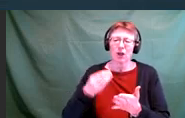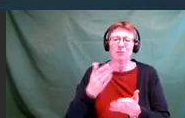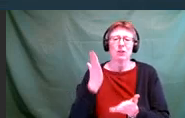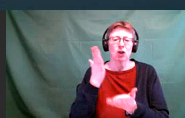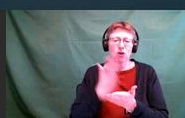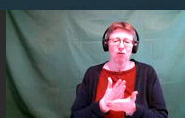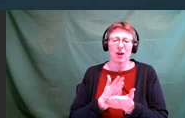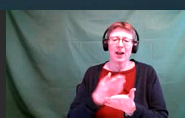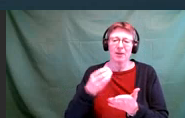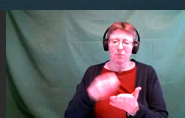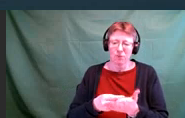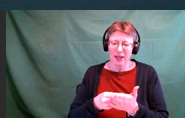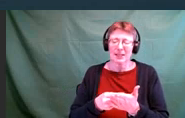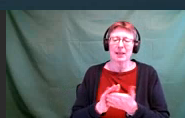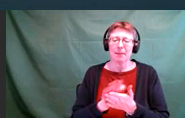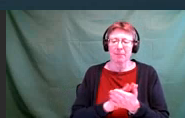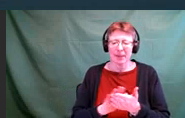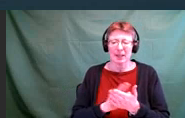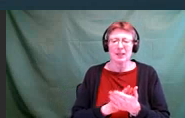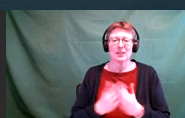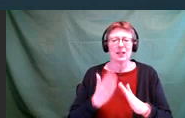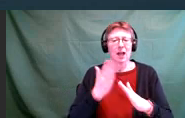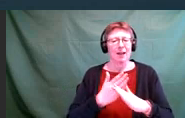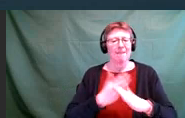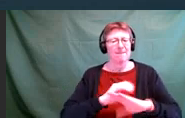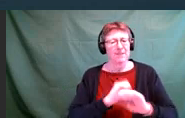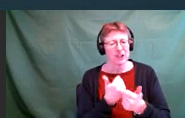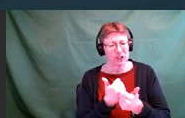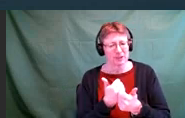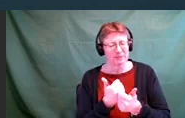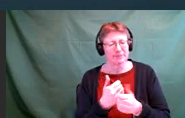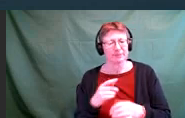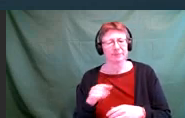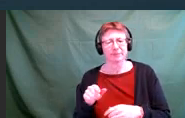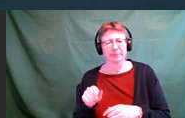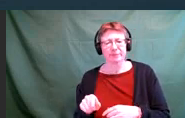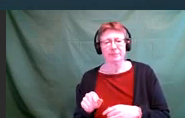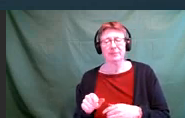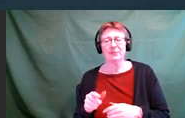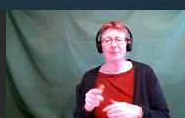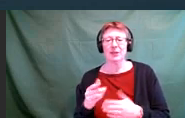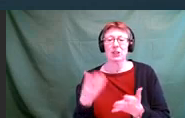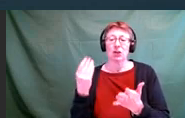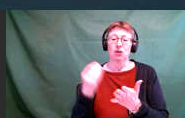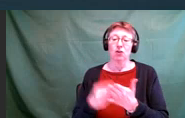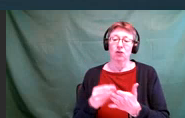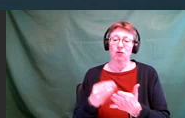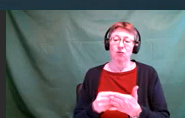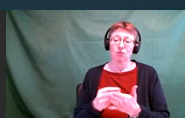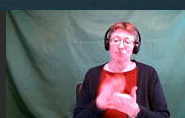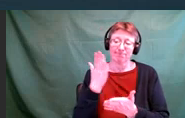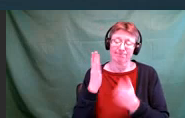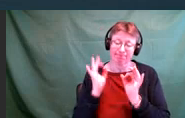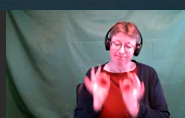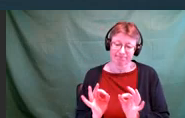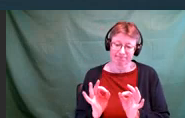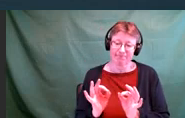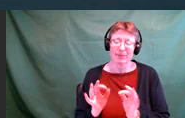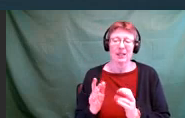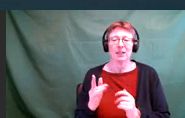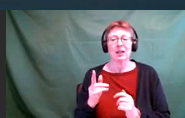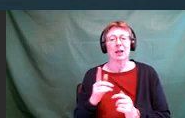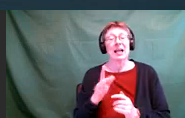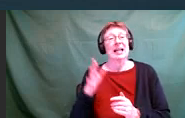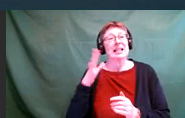they will be efficient. So to be correctly priced, all the items on that market, we have to